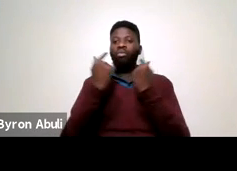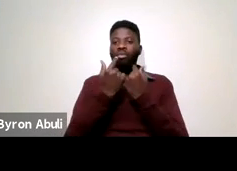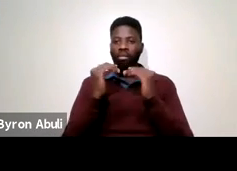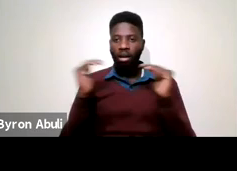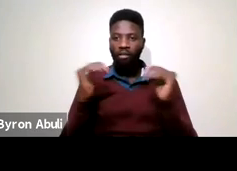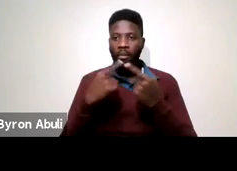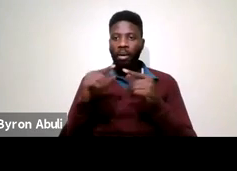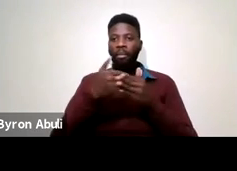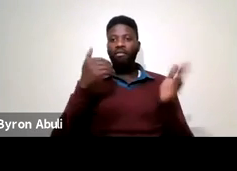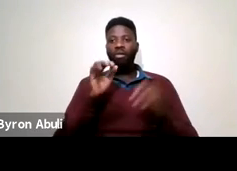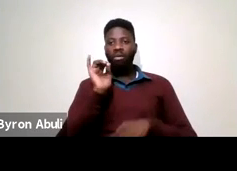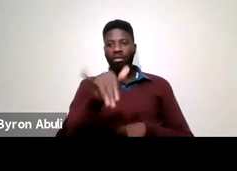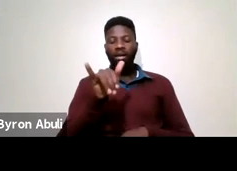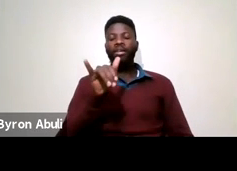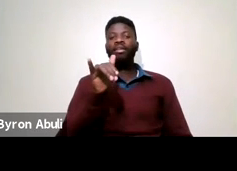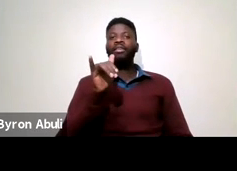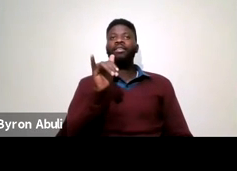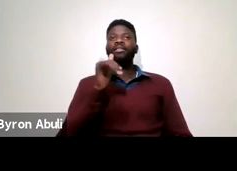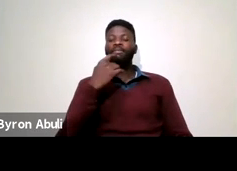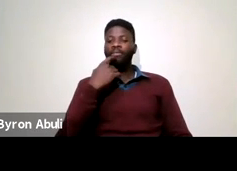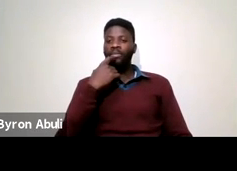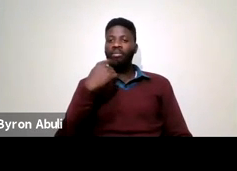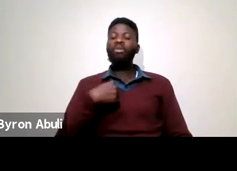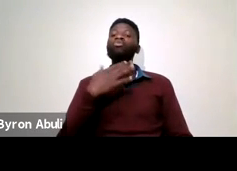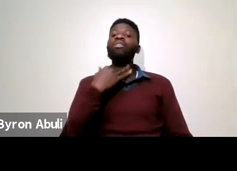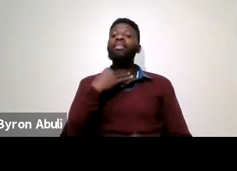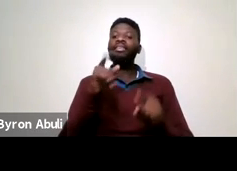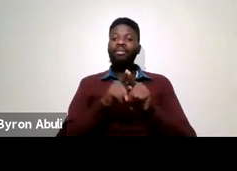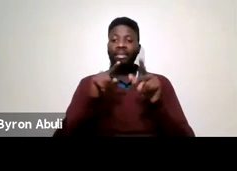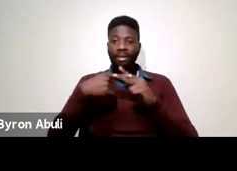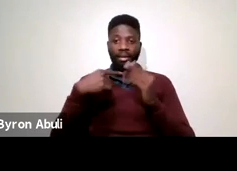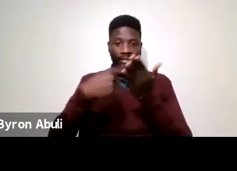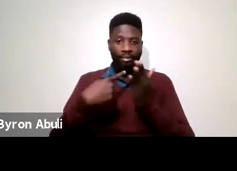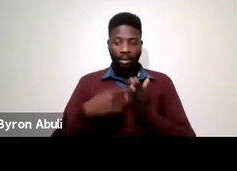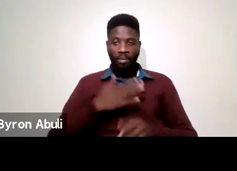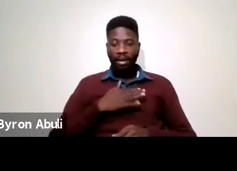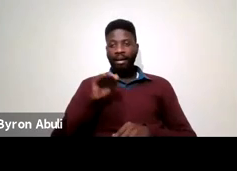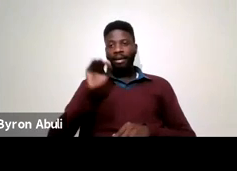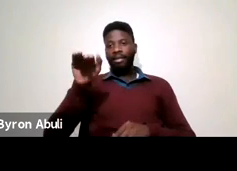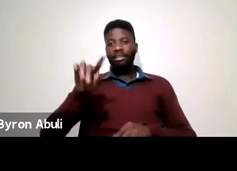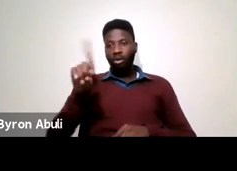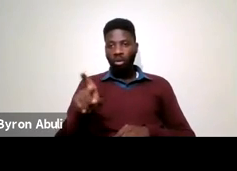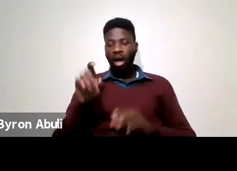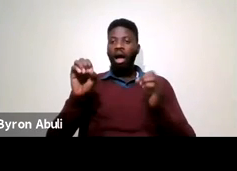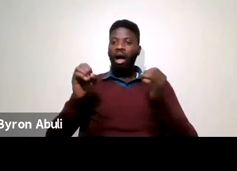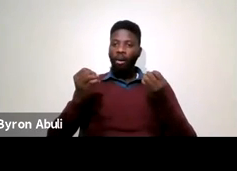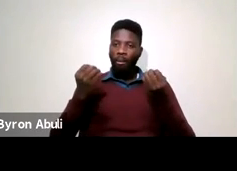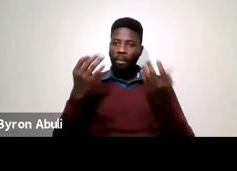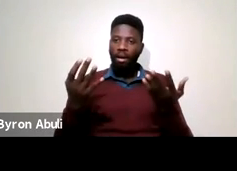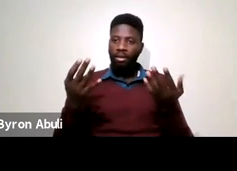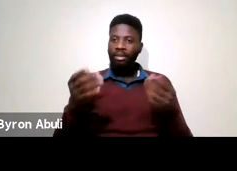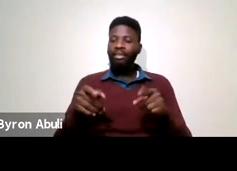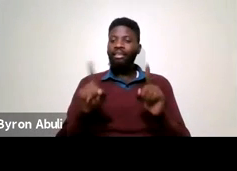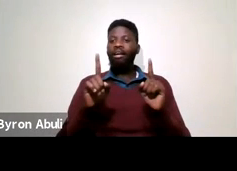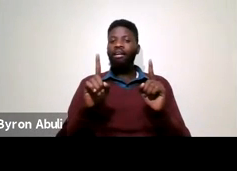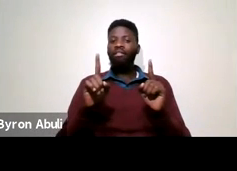But before we go into that, I'll want to start my conversation by asking the question, how many have met this